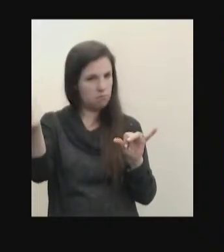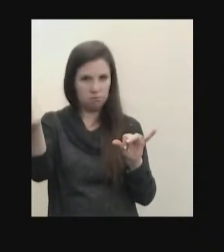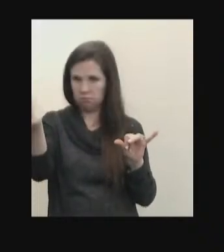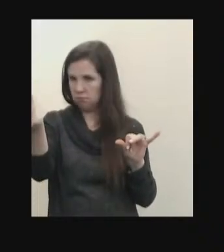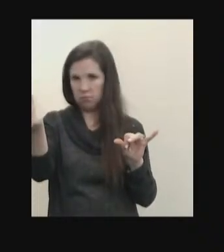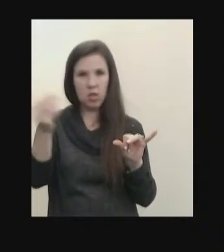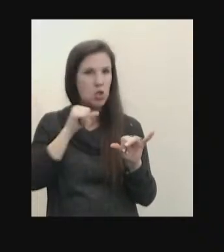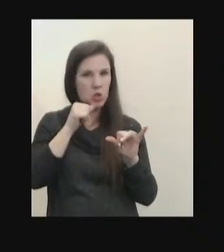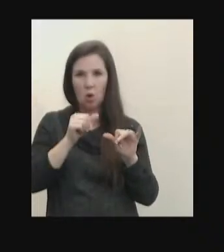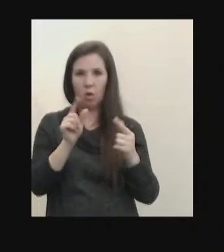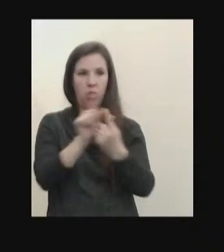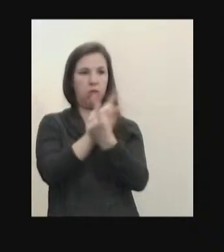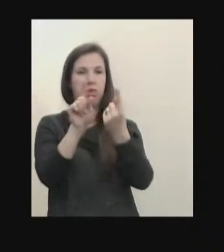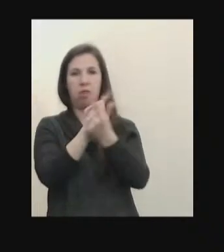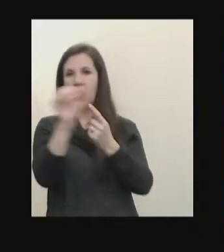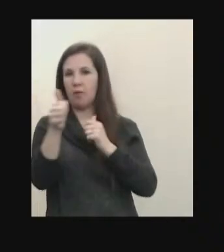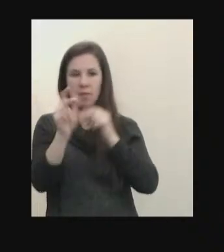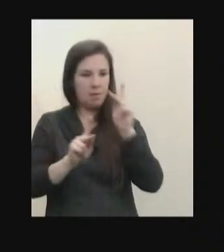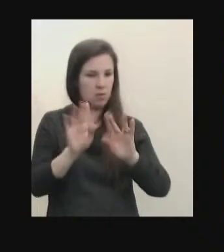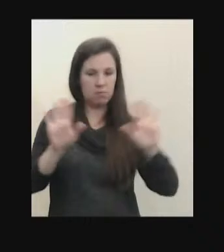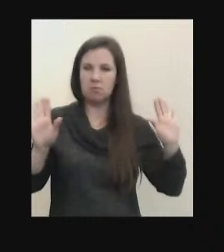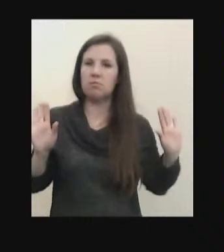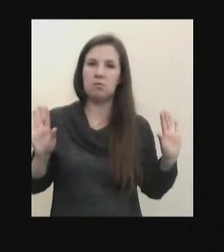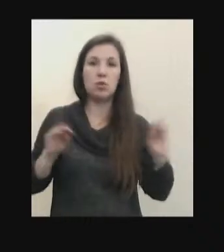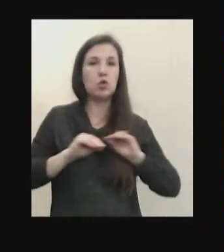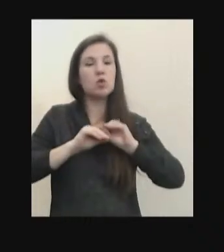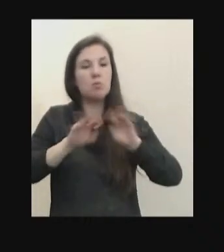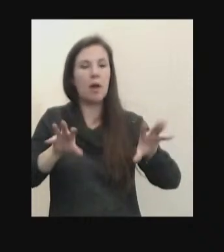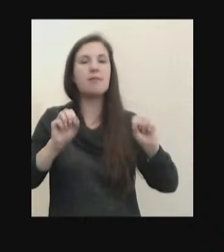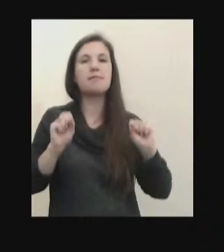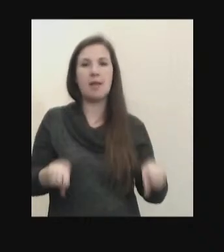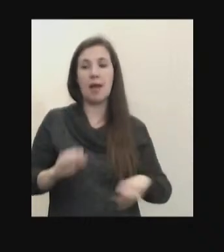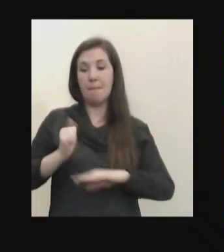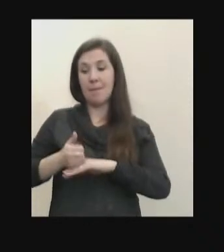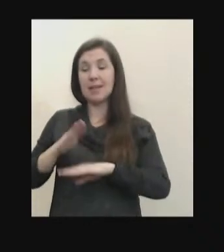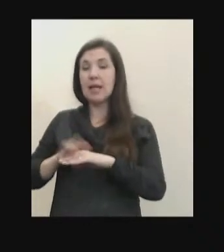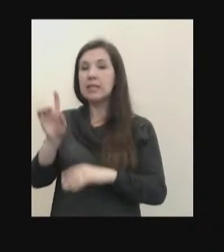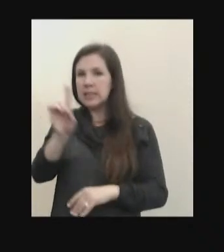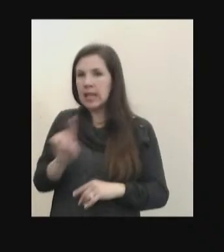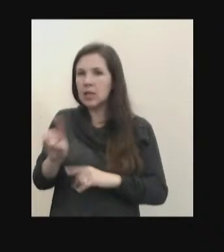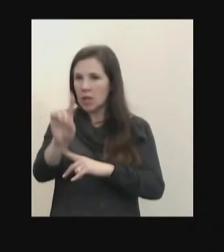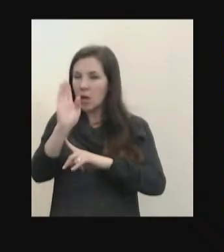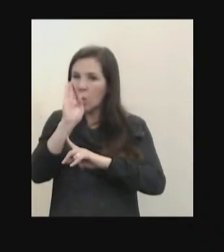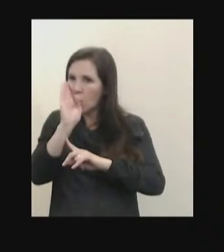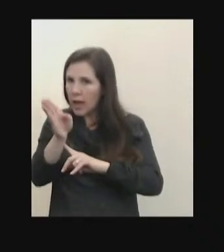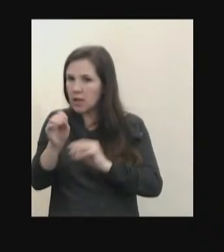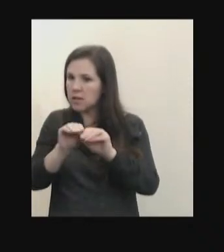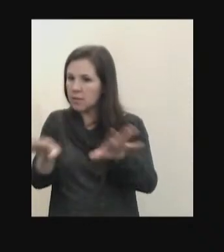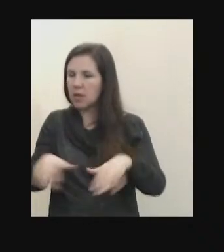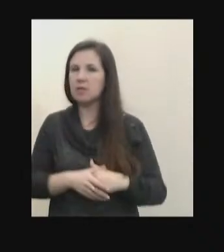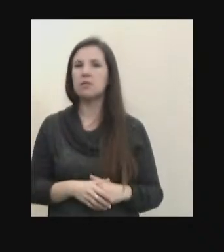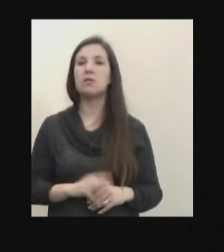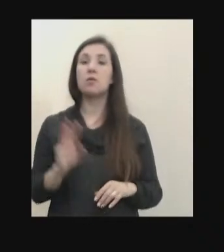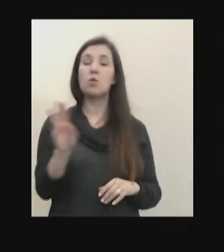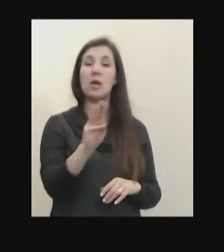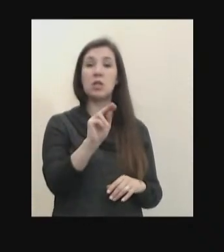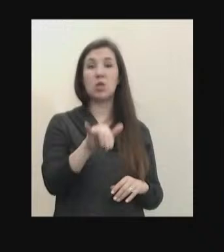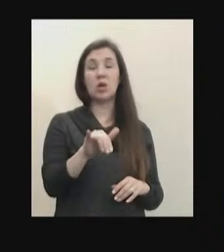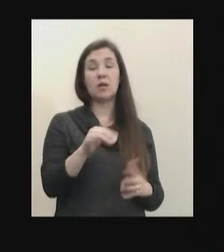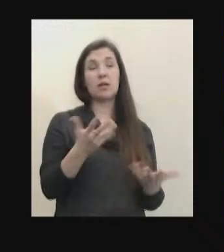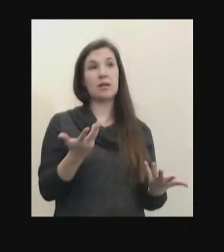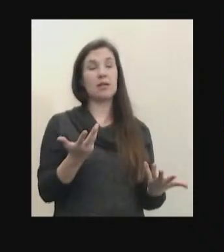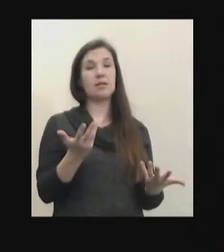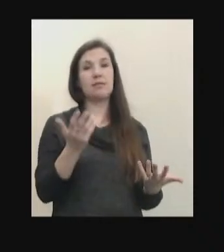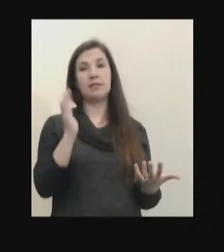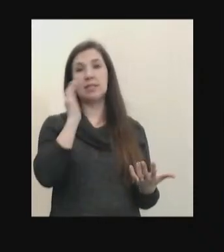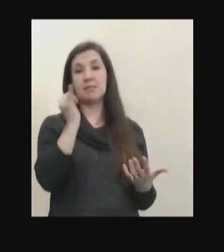people because you could spread it on, and based on the Delta, you will spread it on. Western New York, unfortunately, appears to be a hotbed of COVID in the country